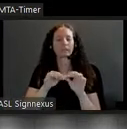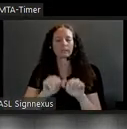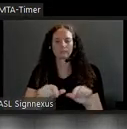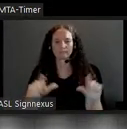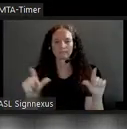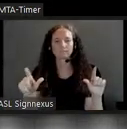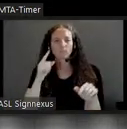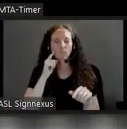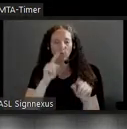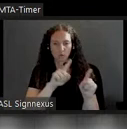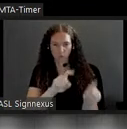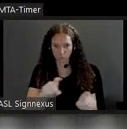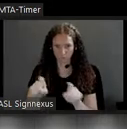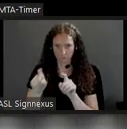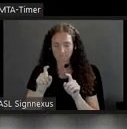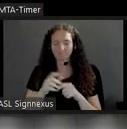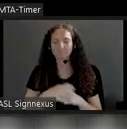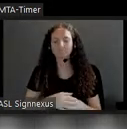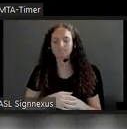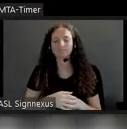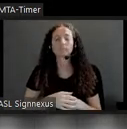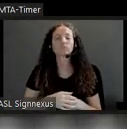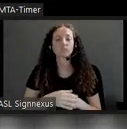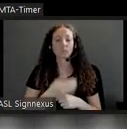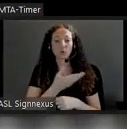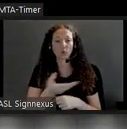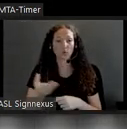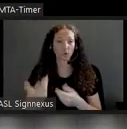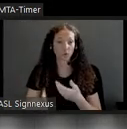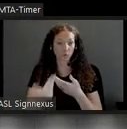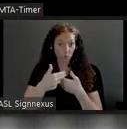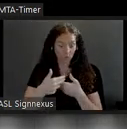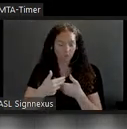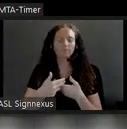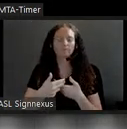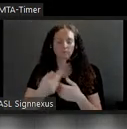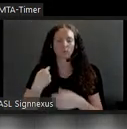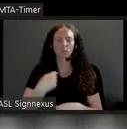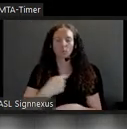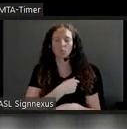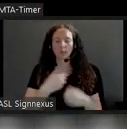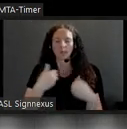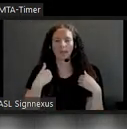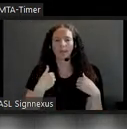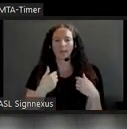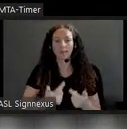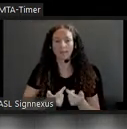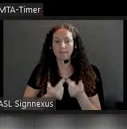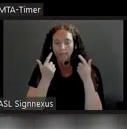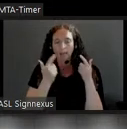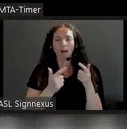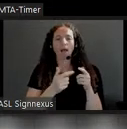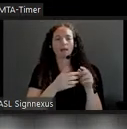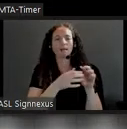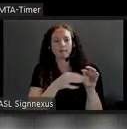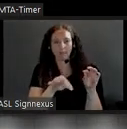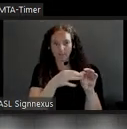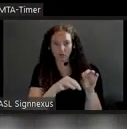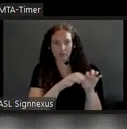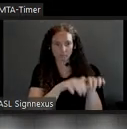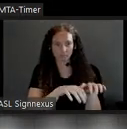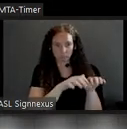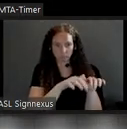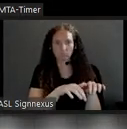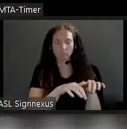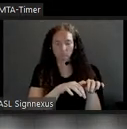for everyone that's joining tonight, just please note that we have live captioning available and American Sign Language interpretation for